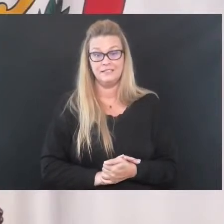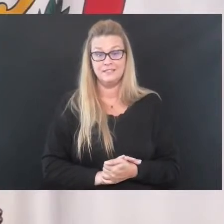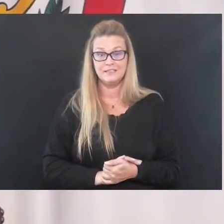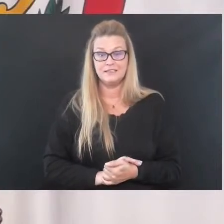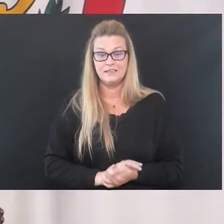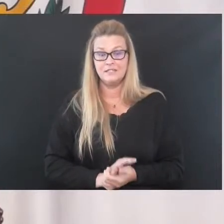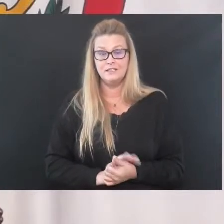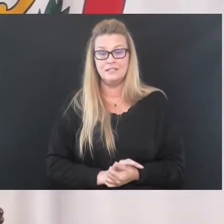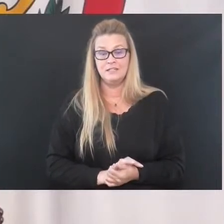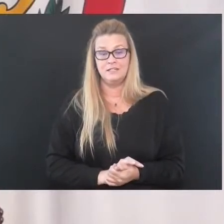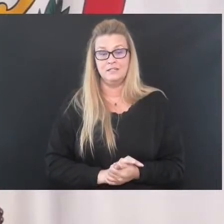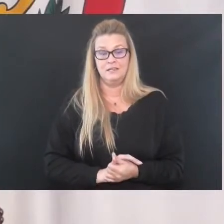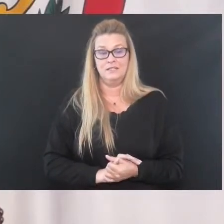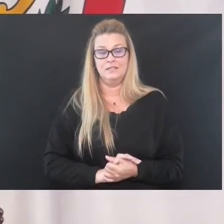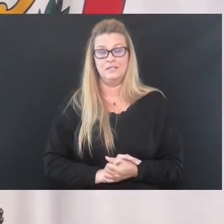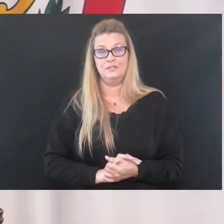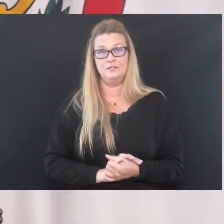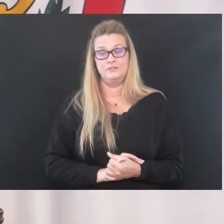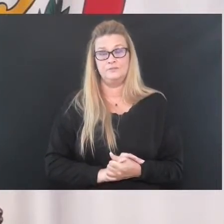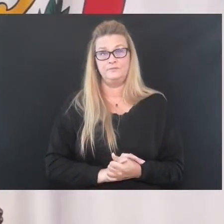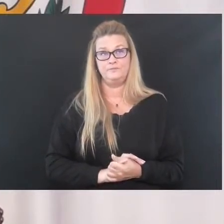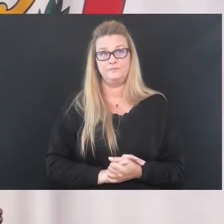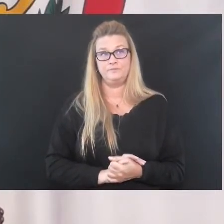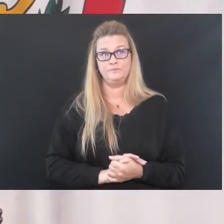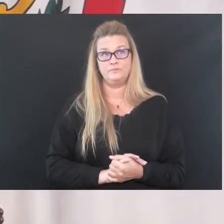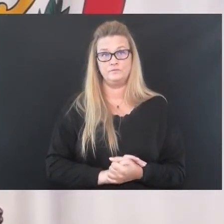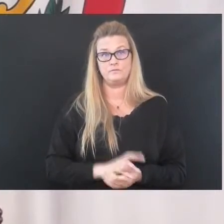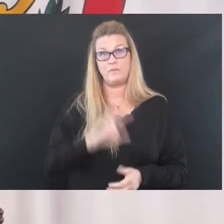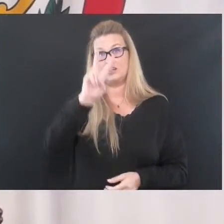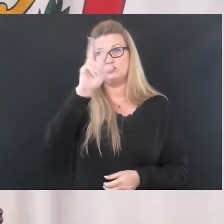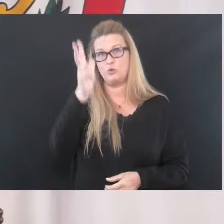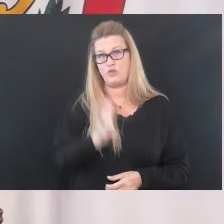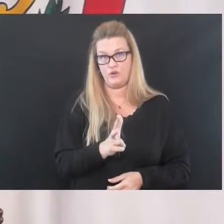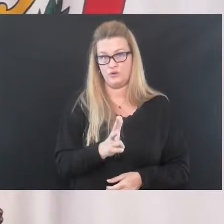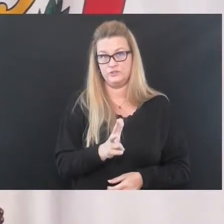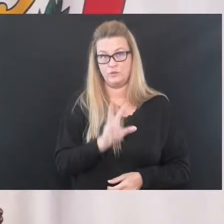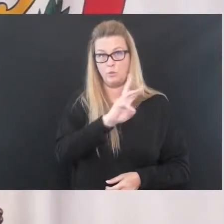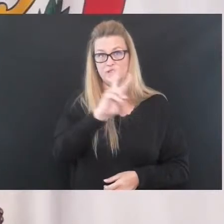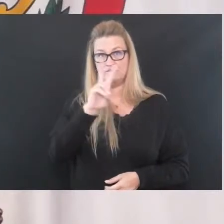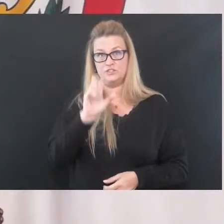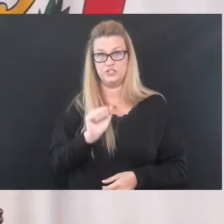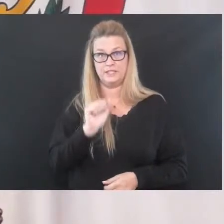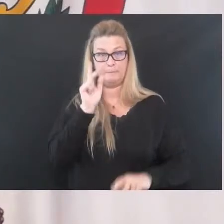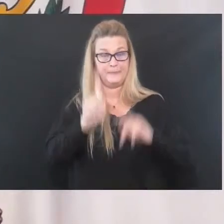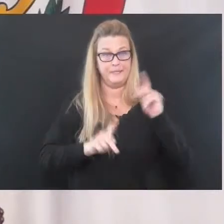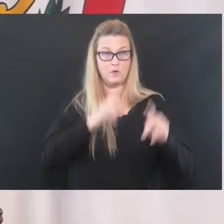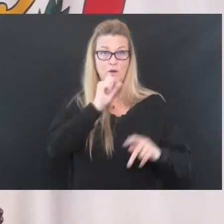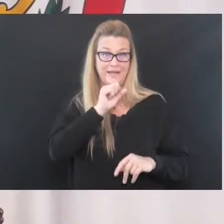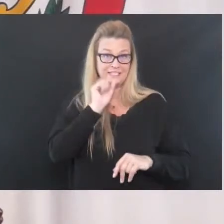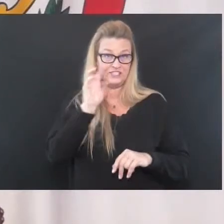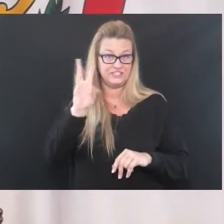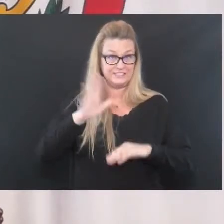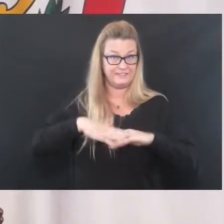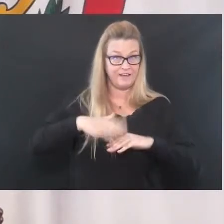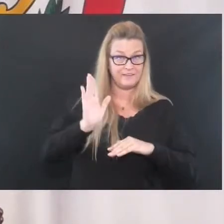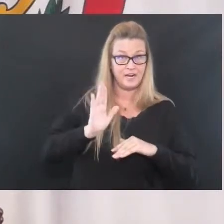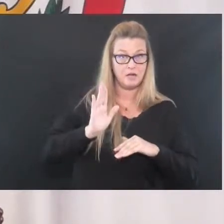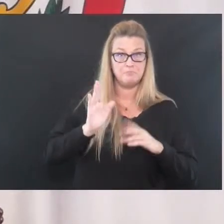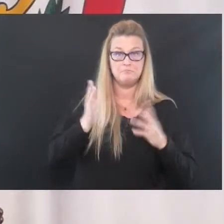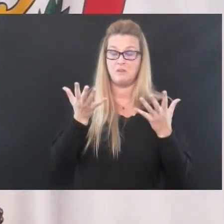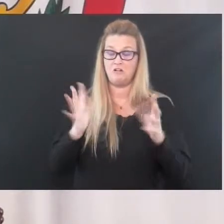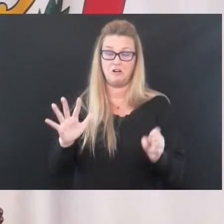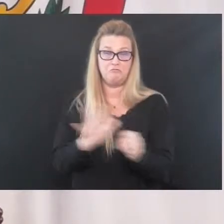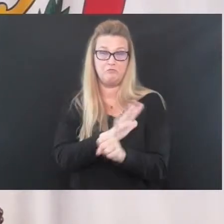We're at over 2/3 of West Virginia residents that are age 65 and older have been